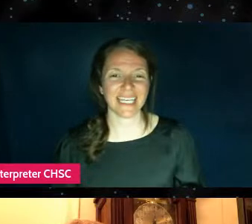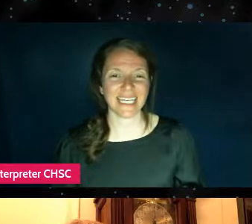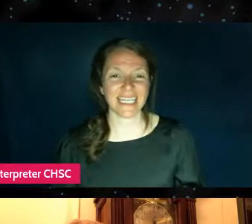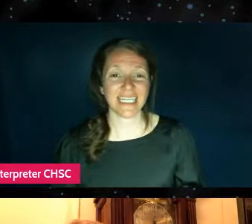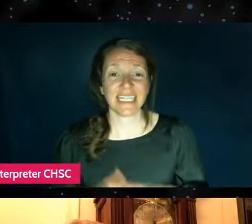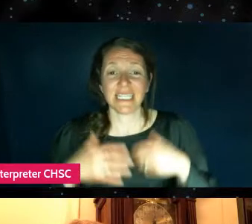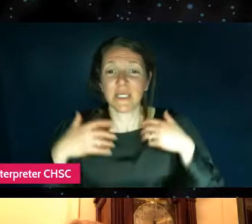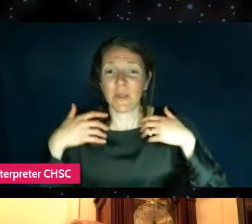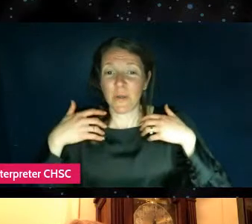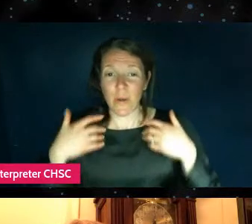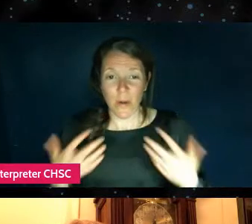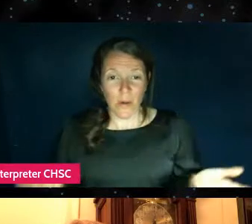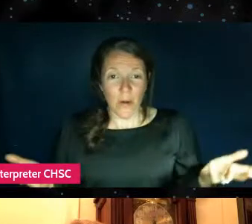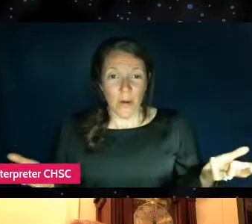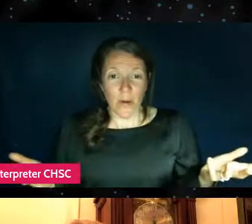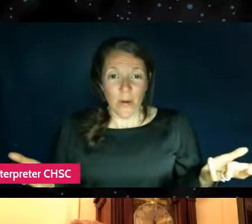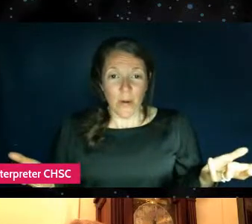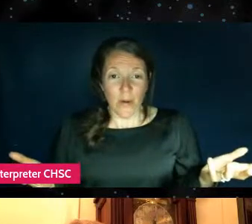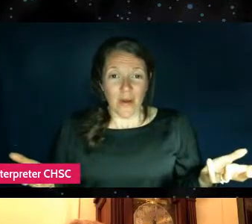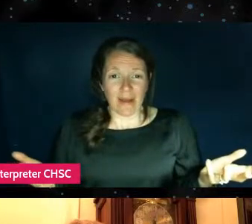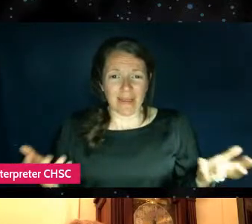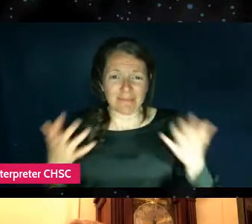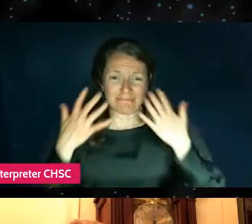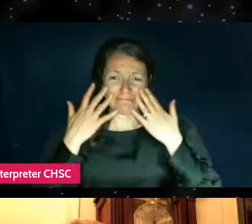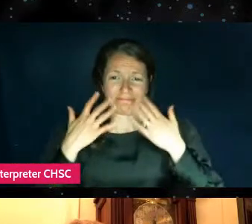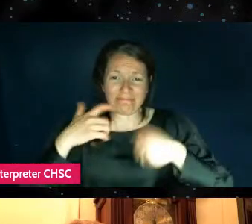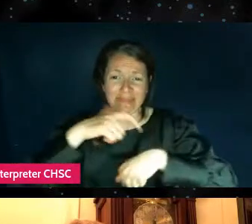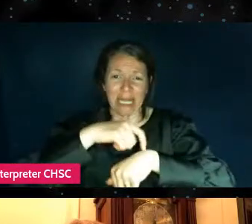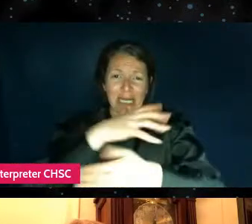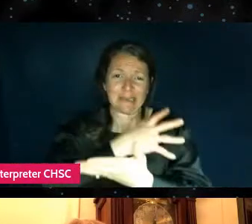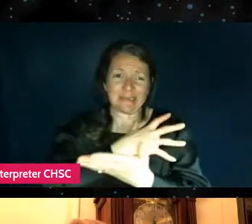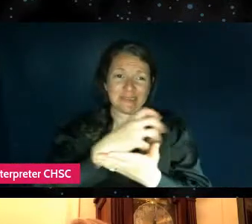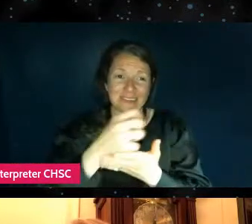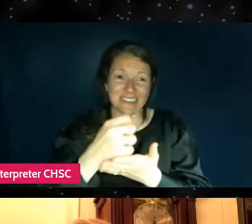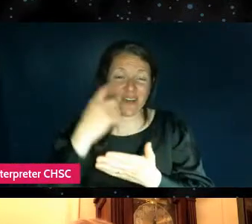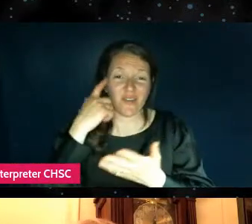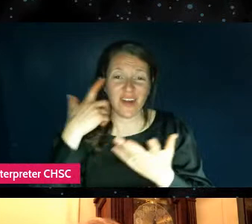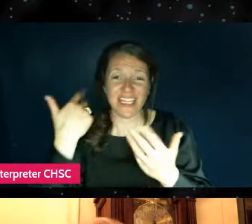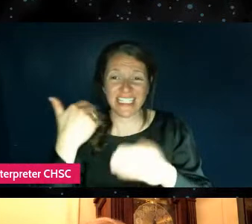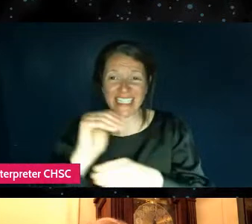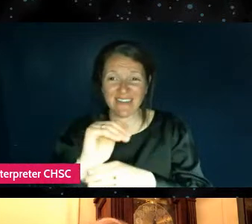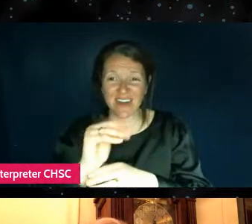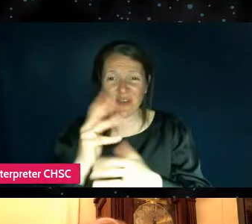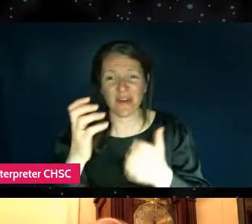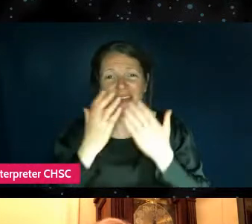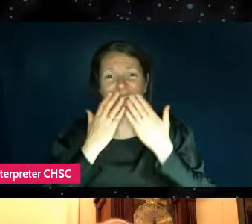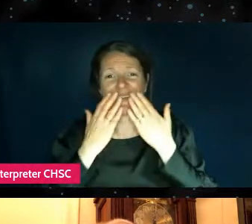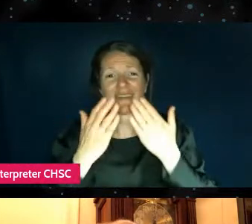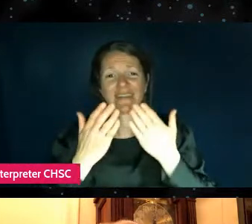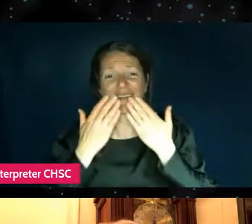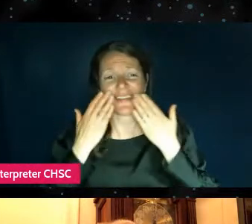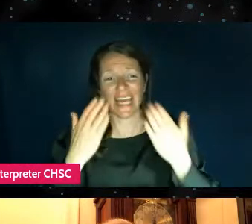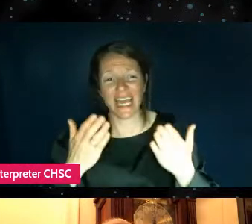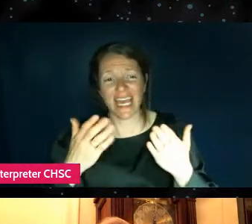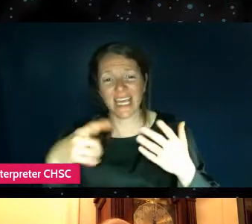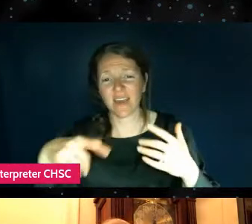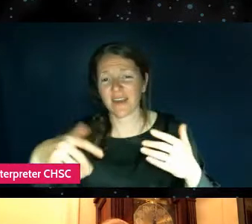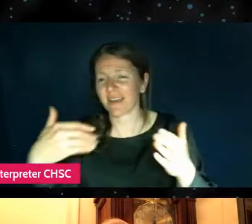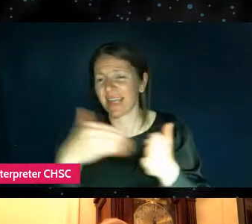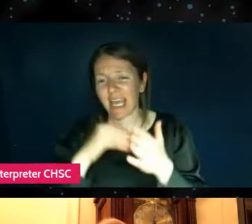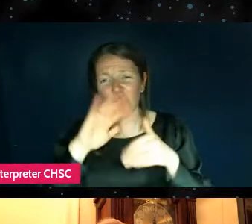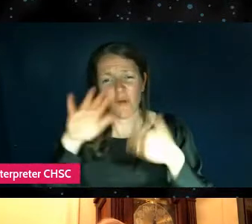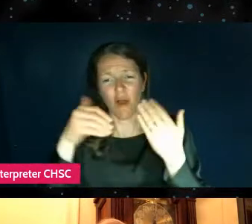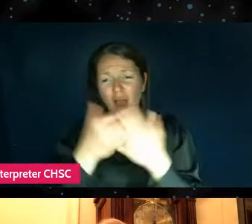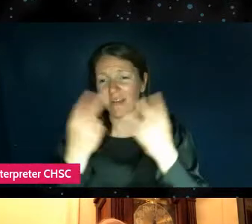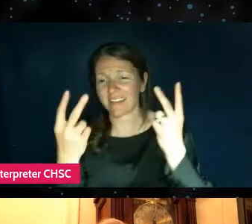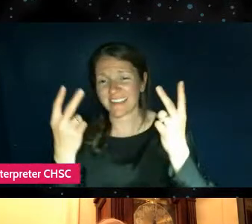that said, that's unfortunately all the time we have for this evening. I do want to thank you again to all of our